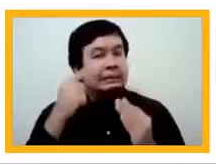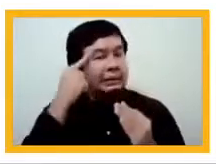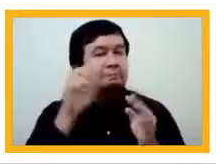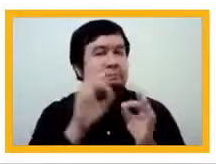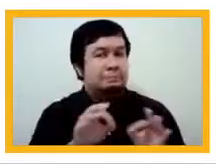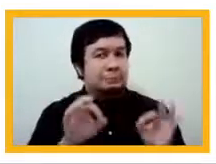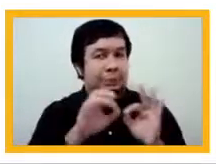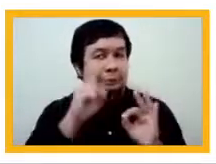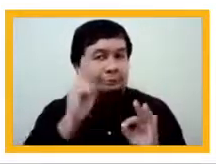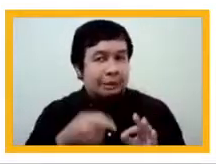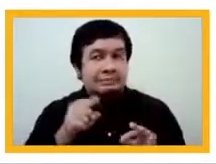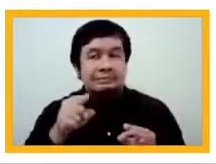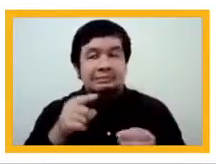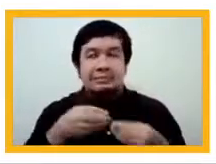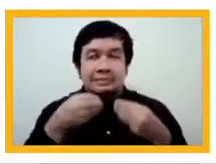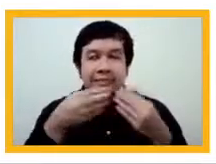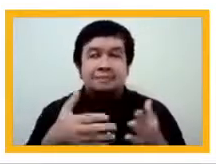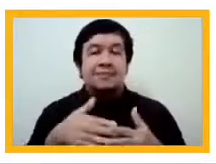and make company